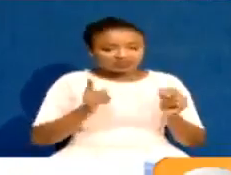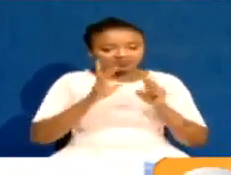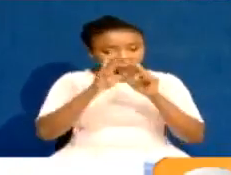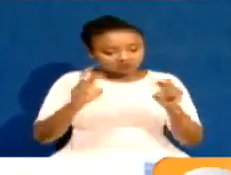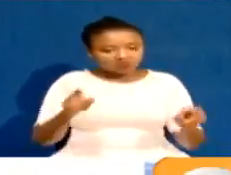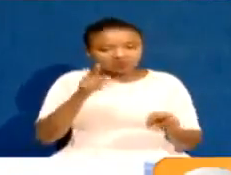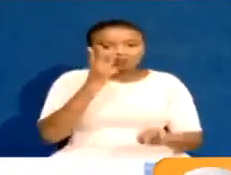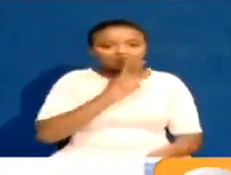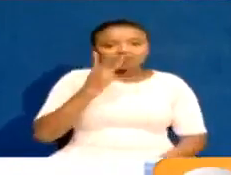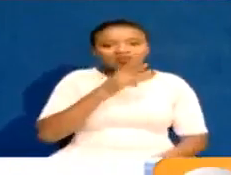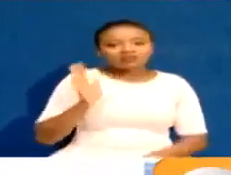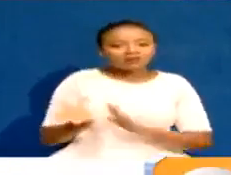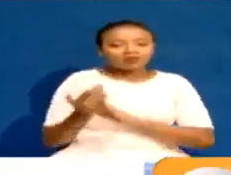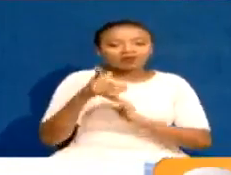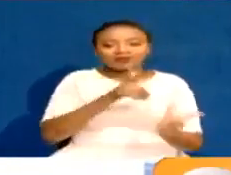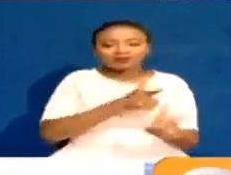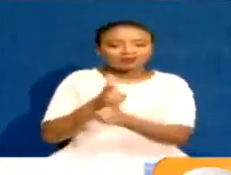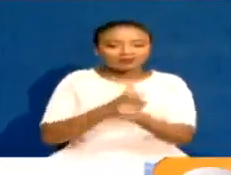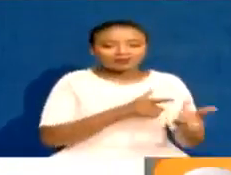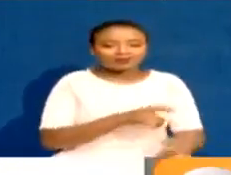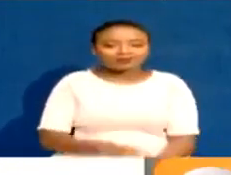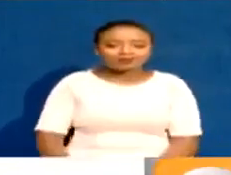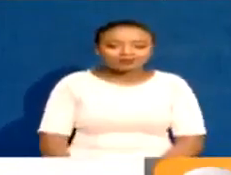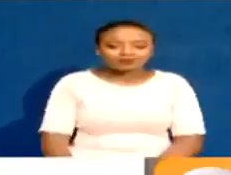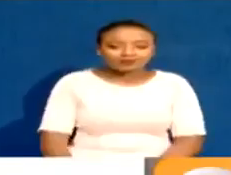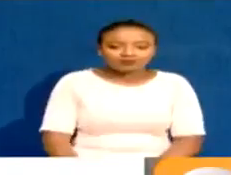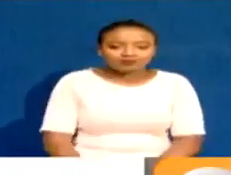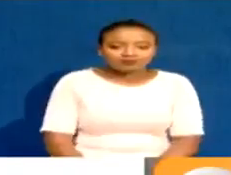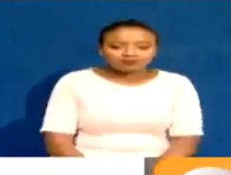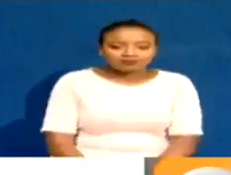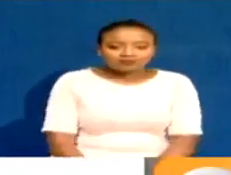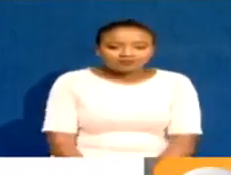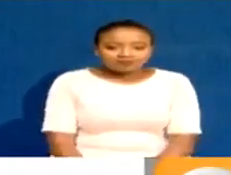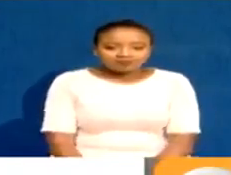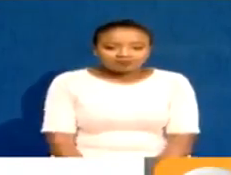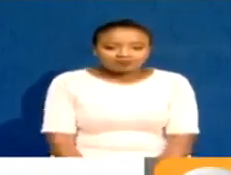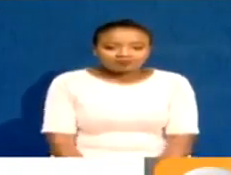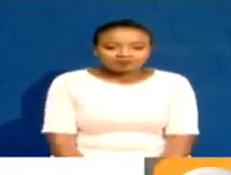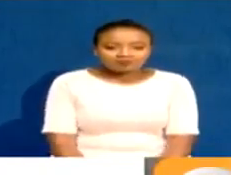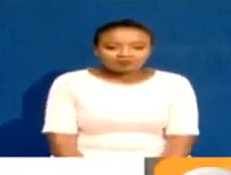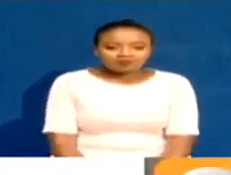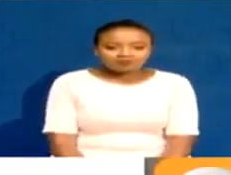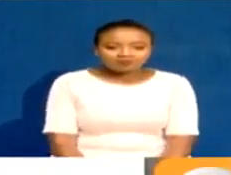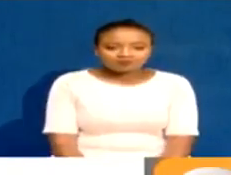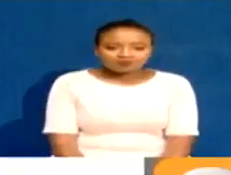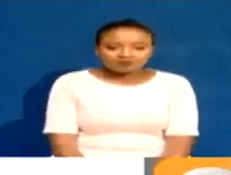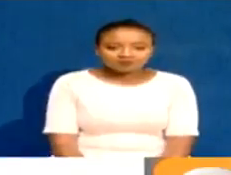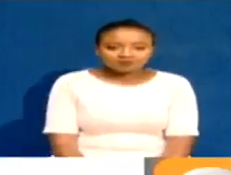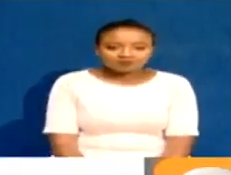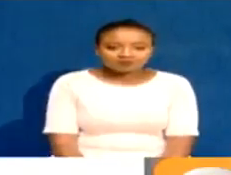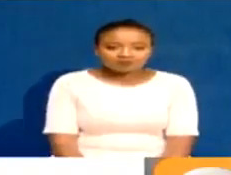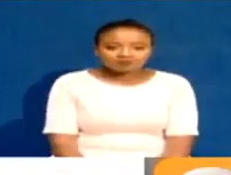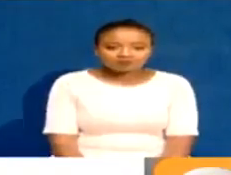inquest into the Wednesday morning shootings. The forces ambushed the family,